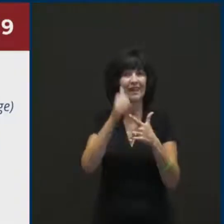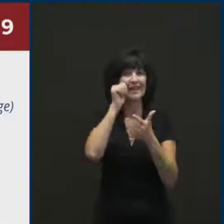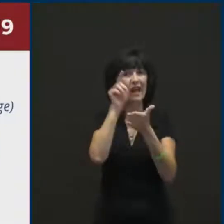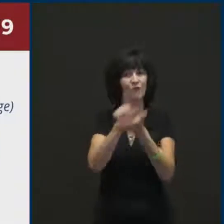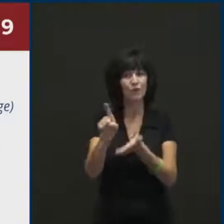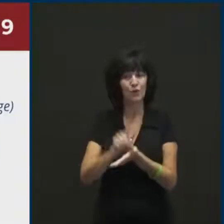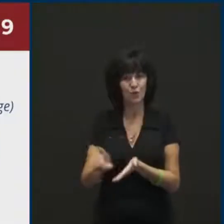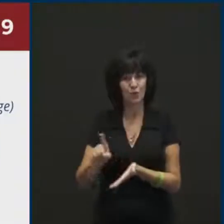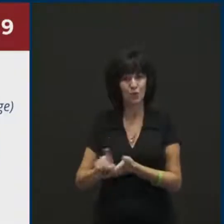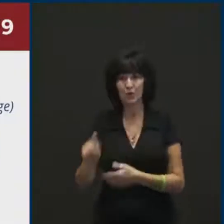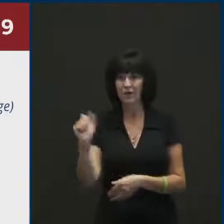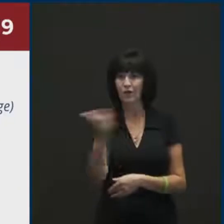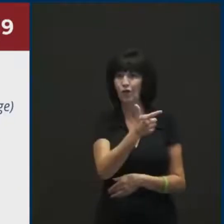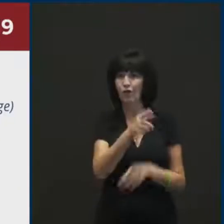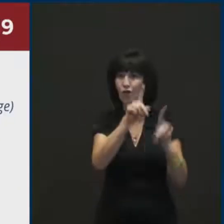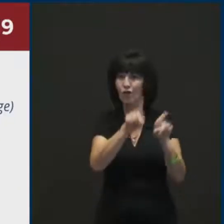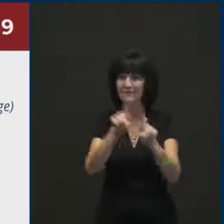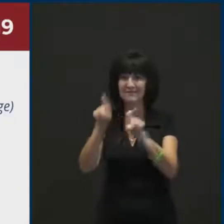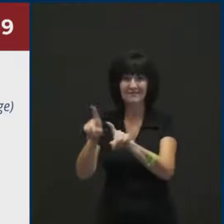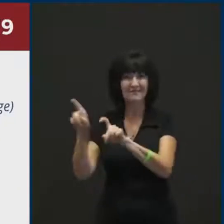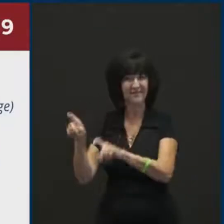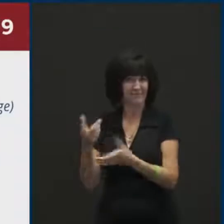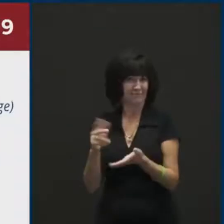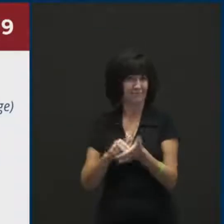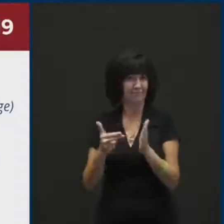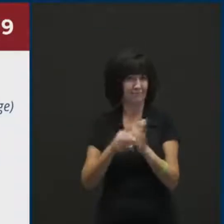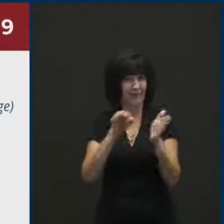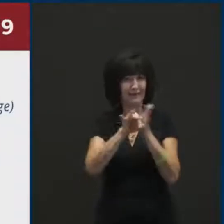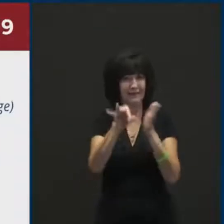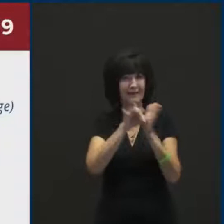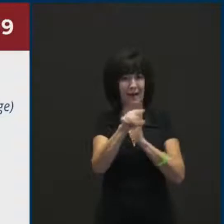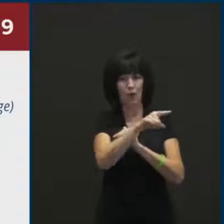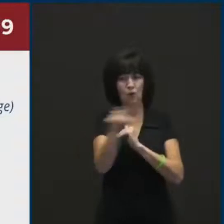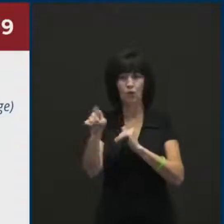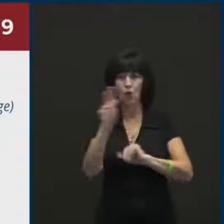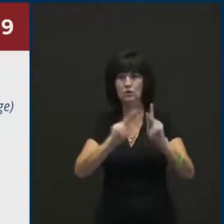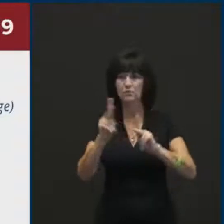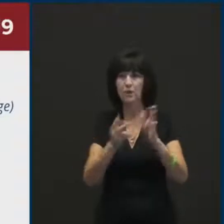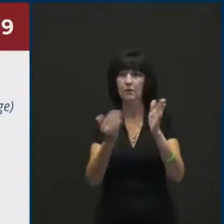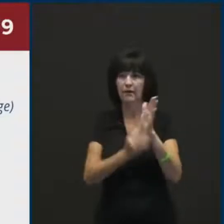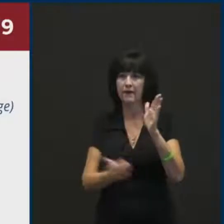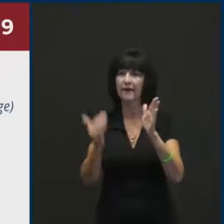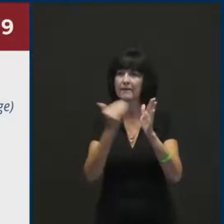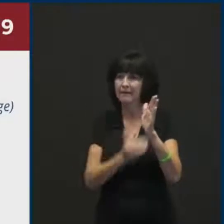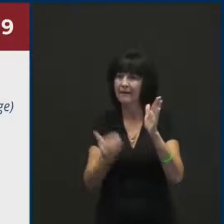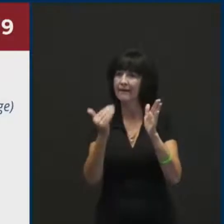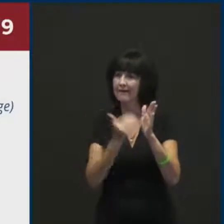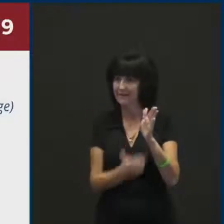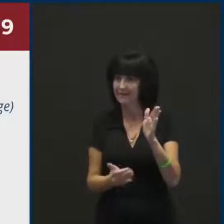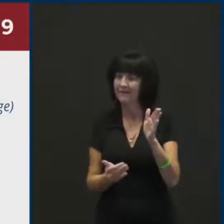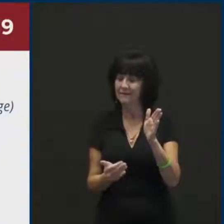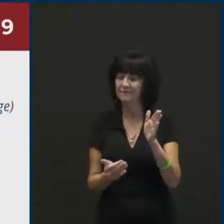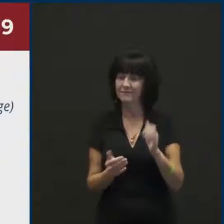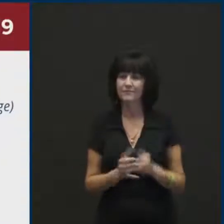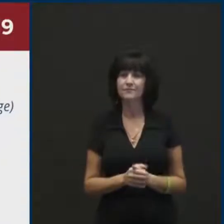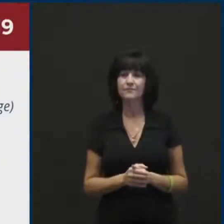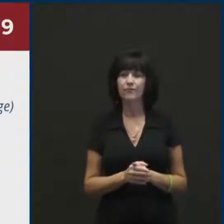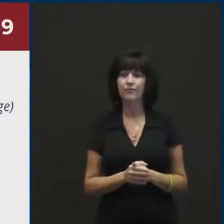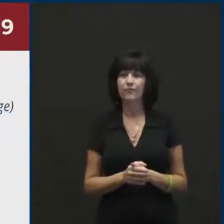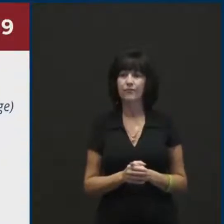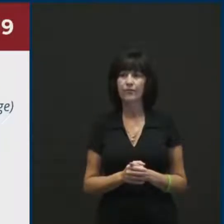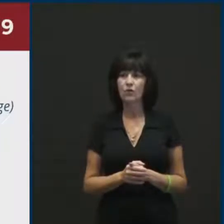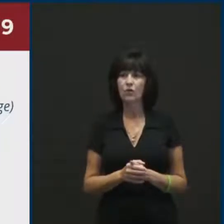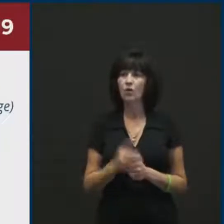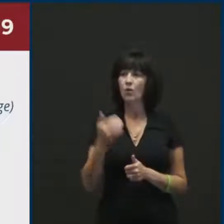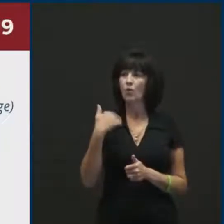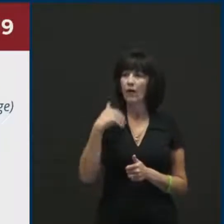gets tested in a month, and obviously all of those tests will fall out of this calculation. We have a slide, I think, later